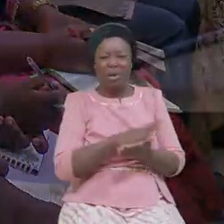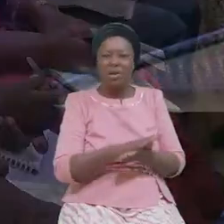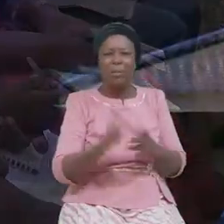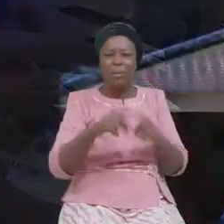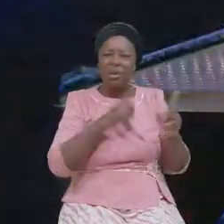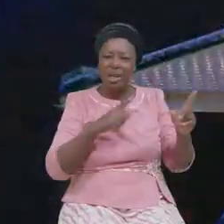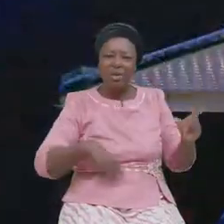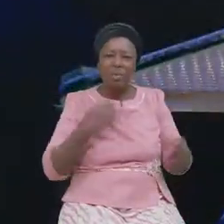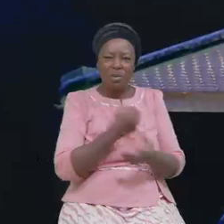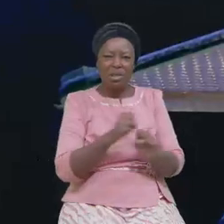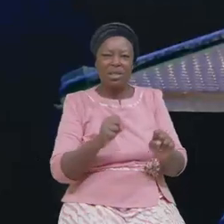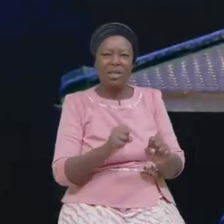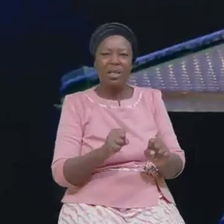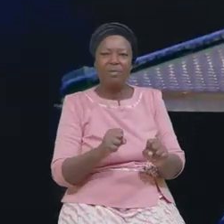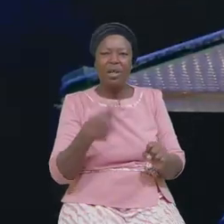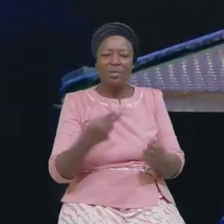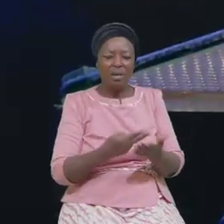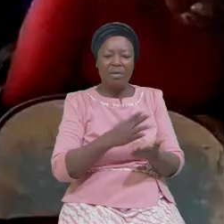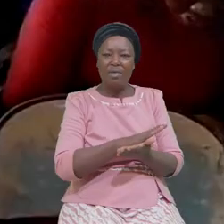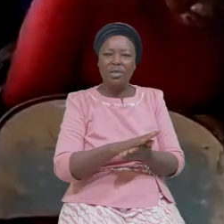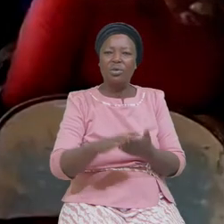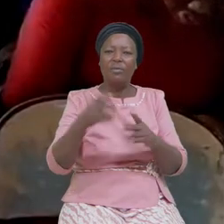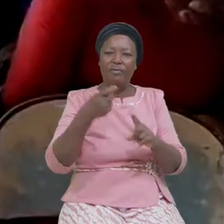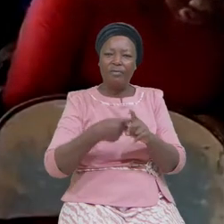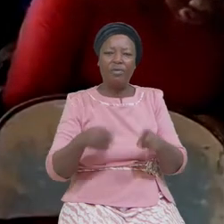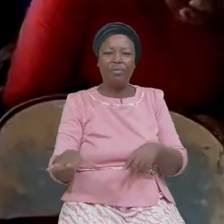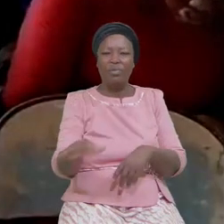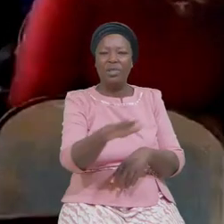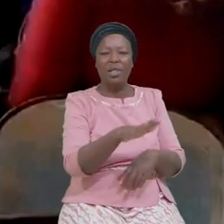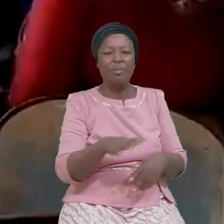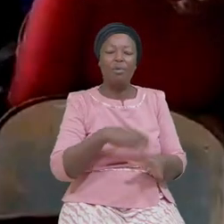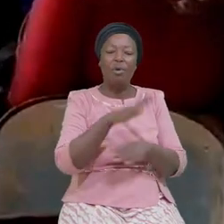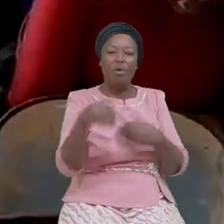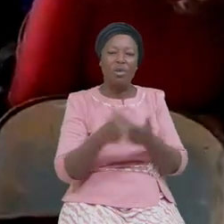will save the righteous from them all.